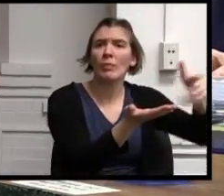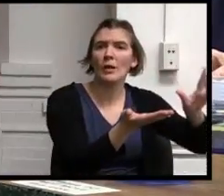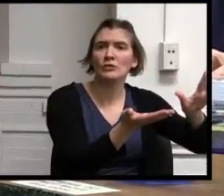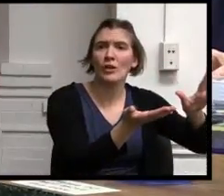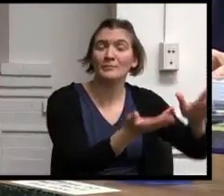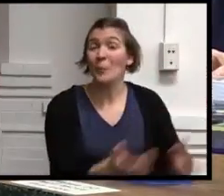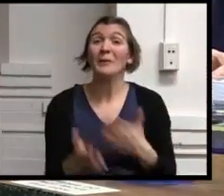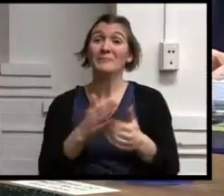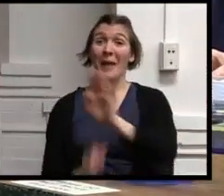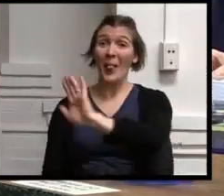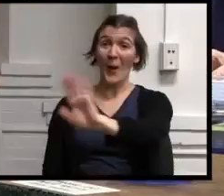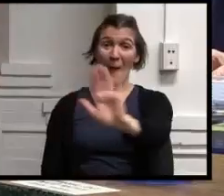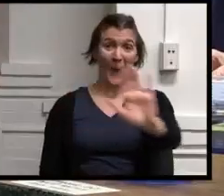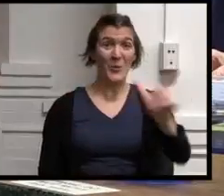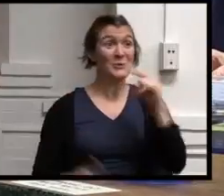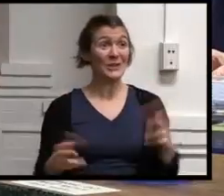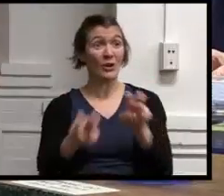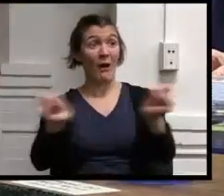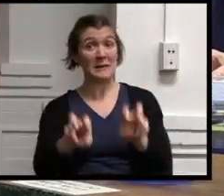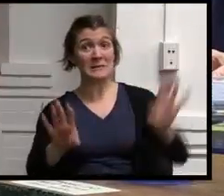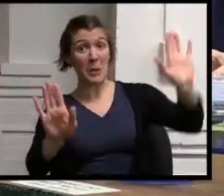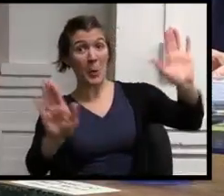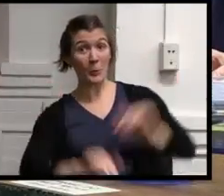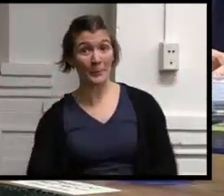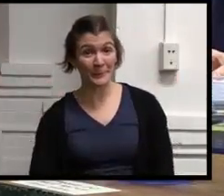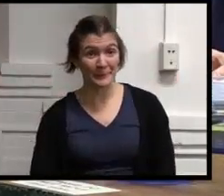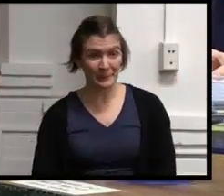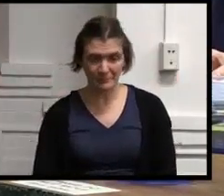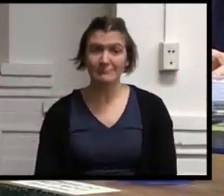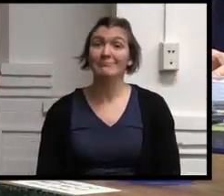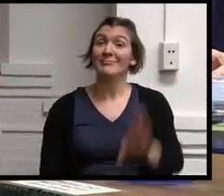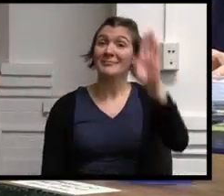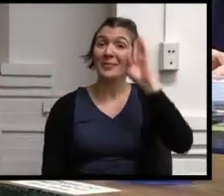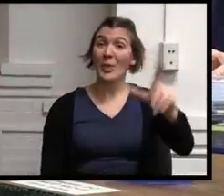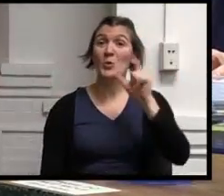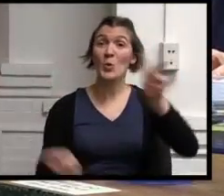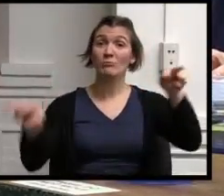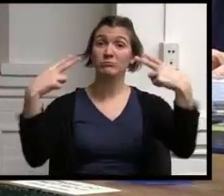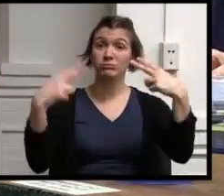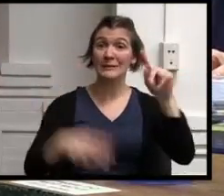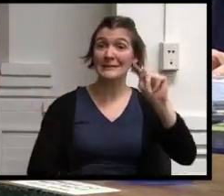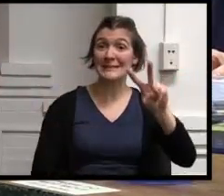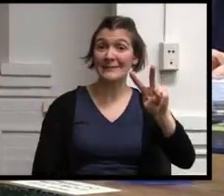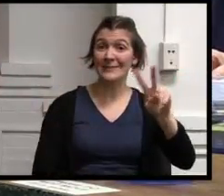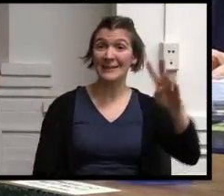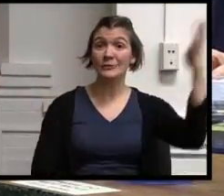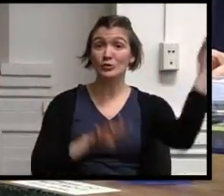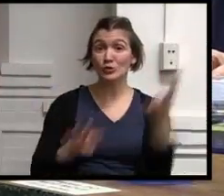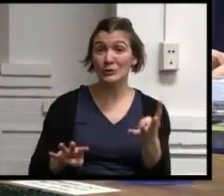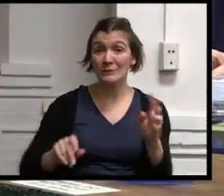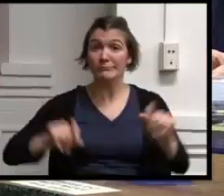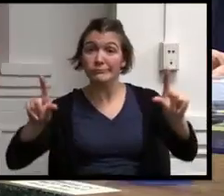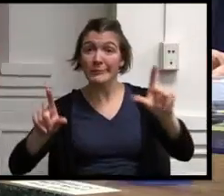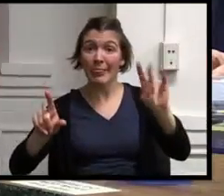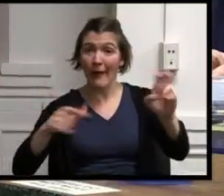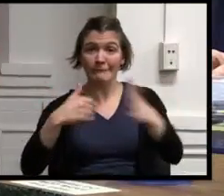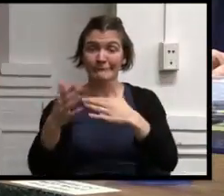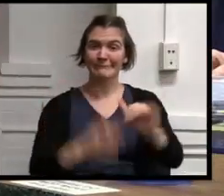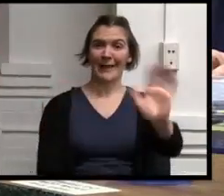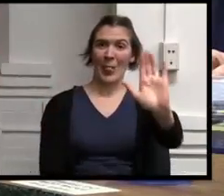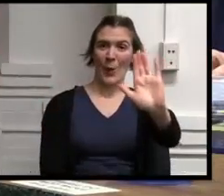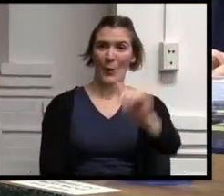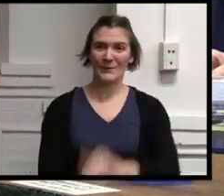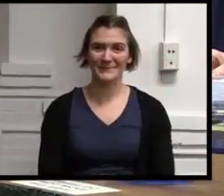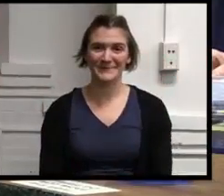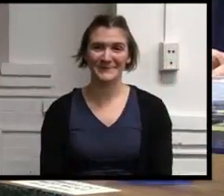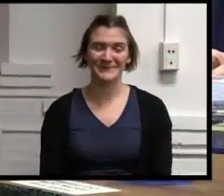Greetings to everybody who's in attendance at tonight's meeting. Greetings to everybody who's watching us on BCTV, whether live or